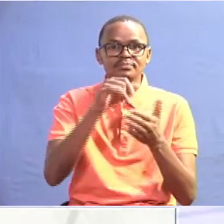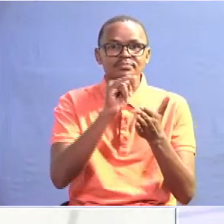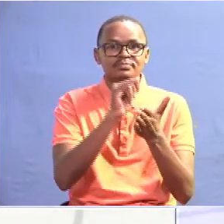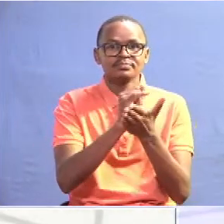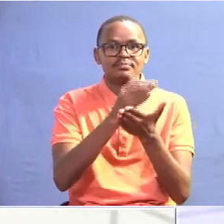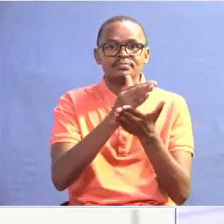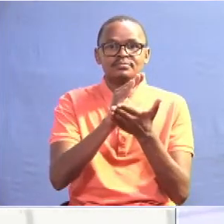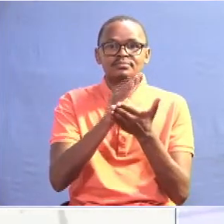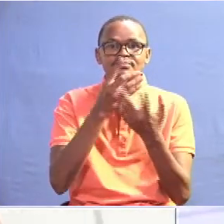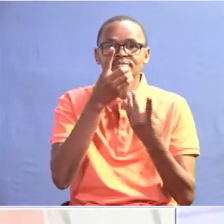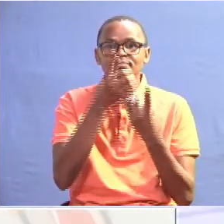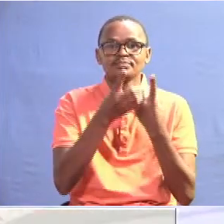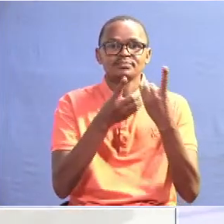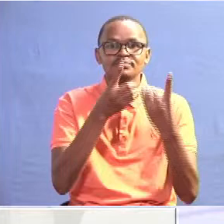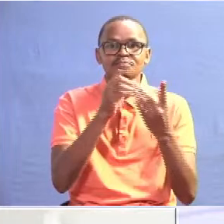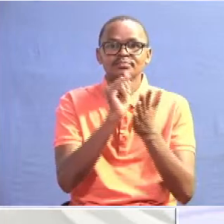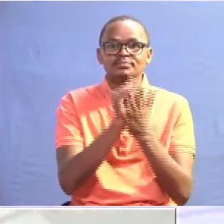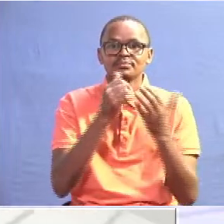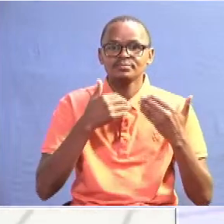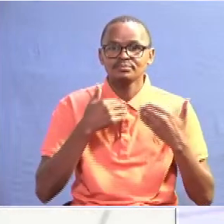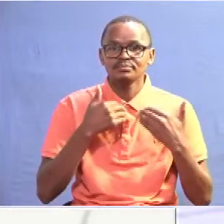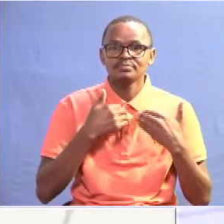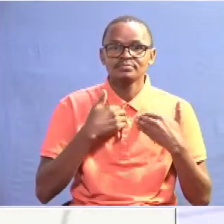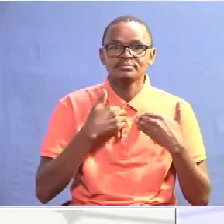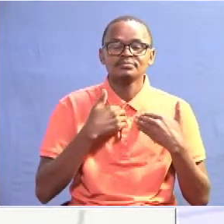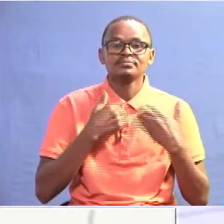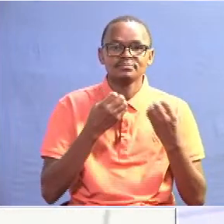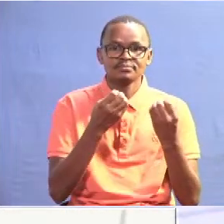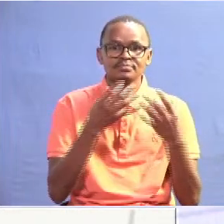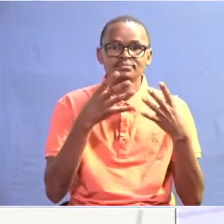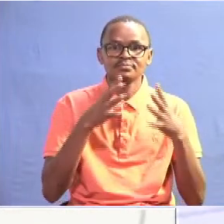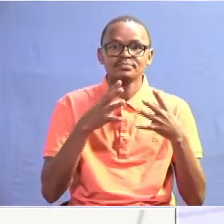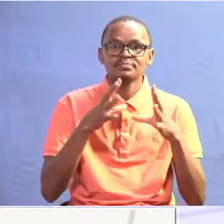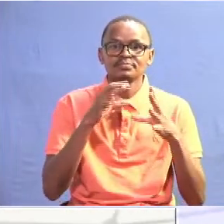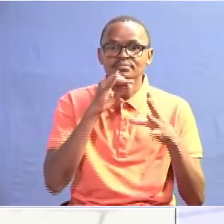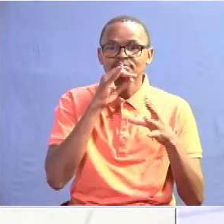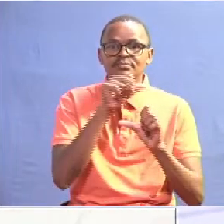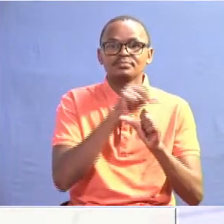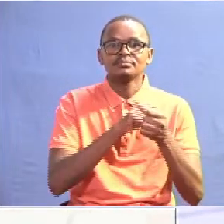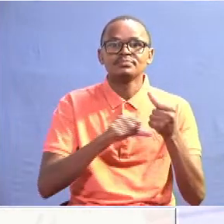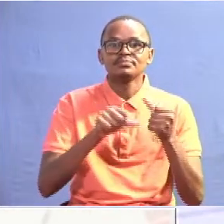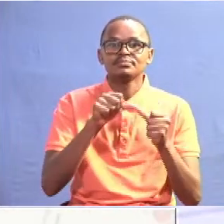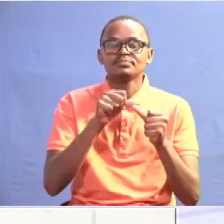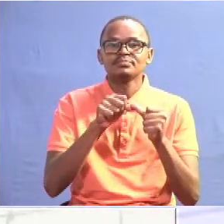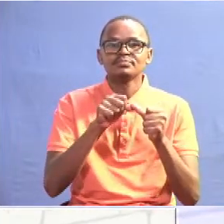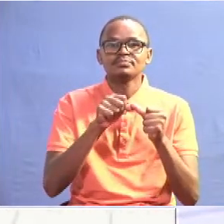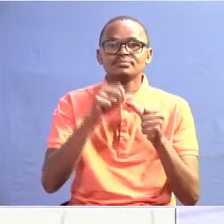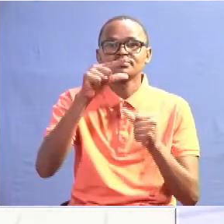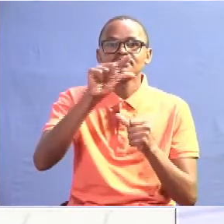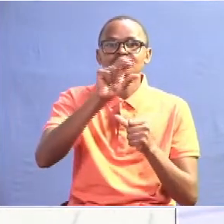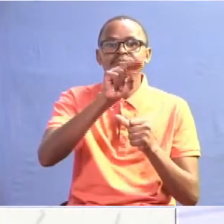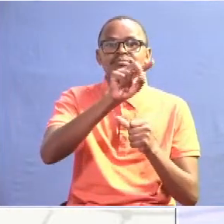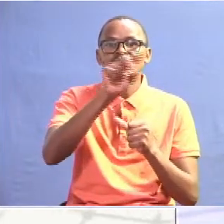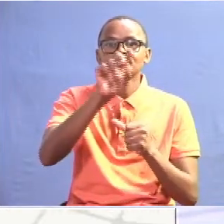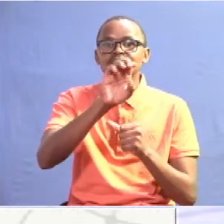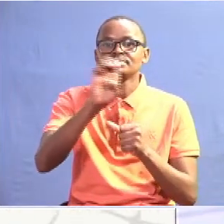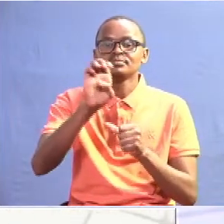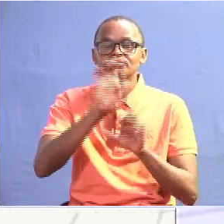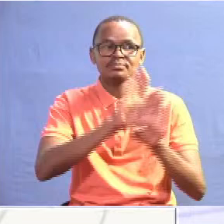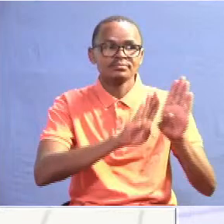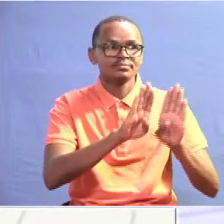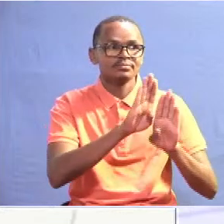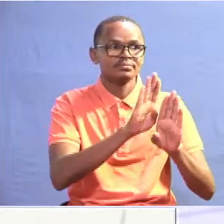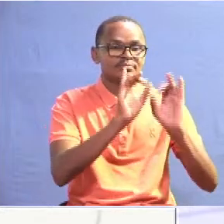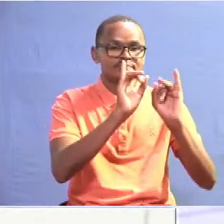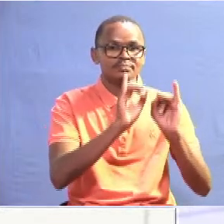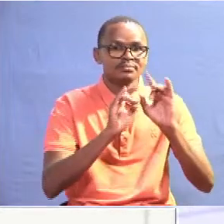part of discussion that has been on the lips of many people is about the Gen Z and their behavior.